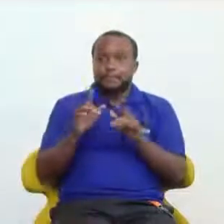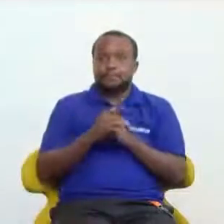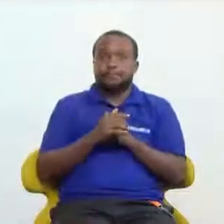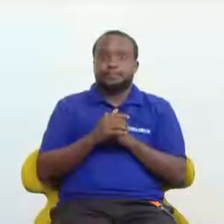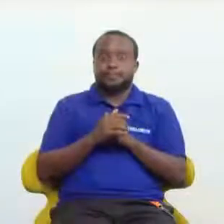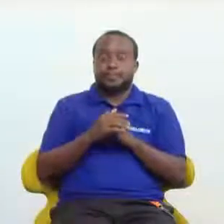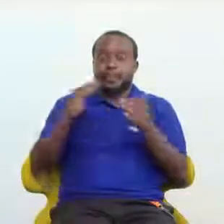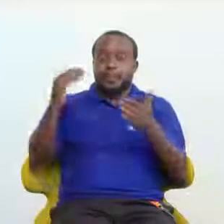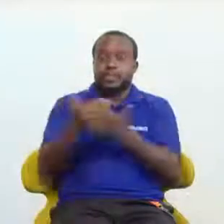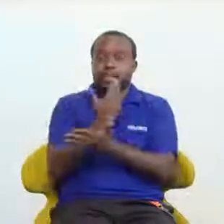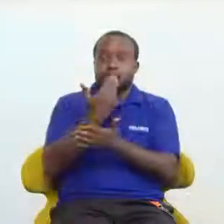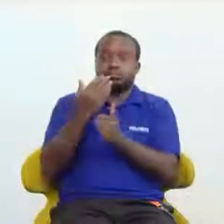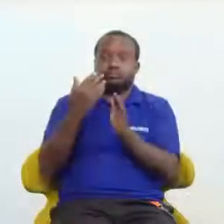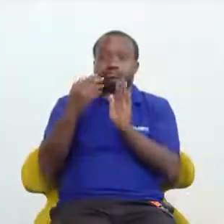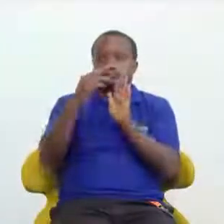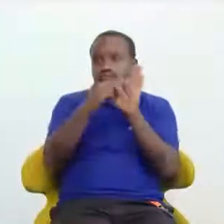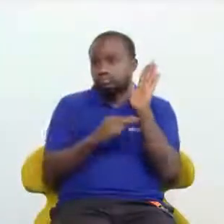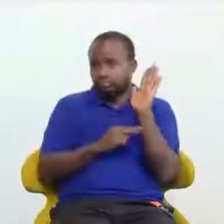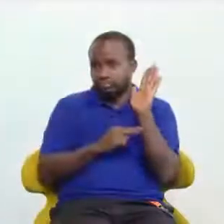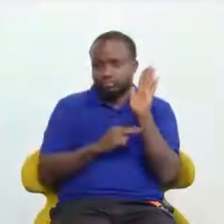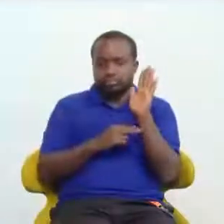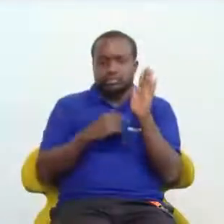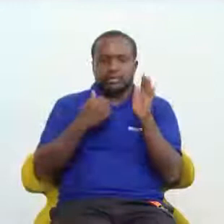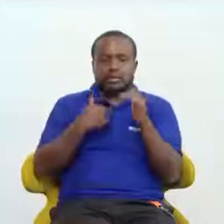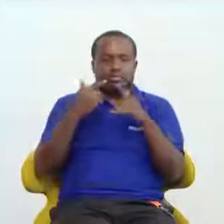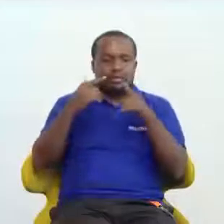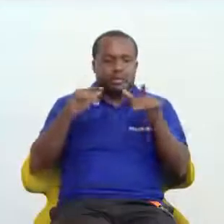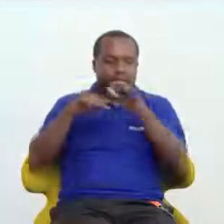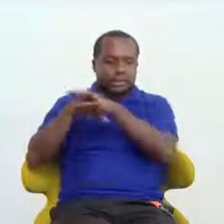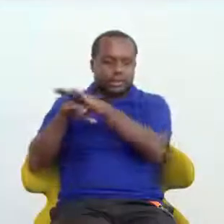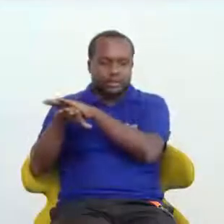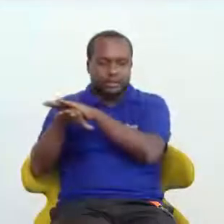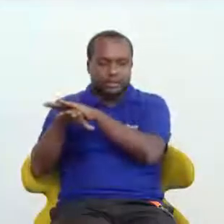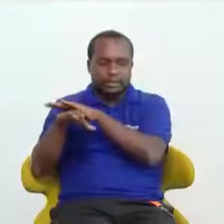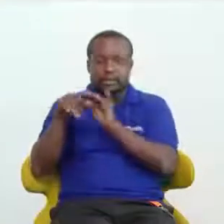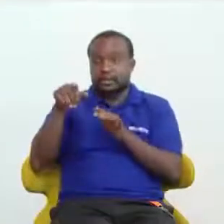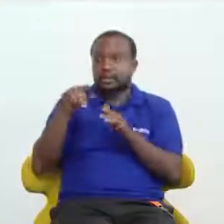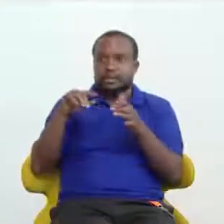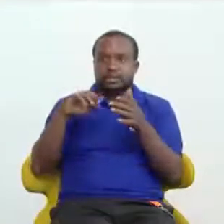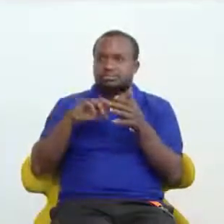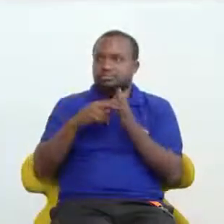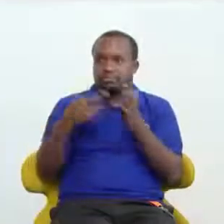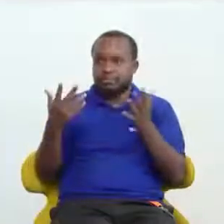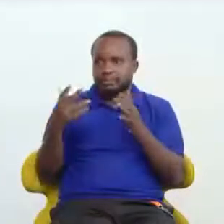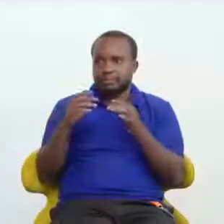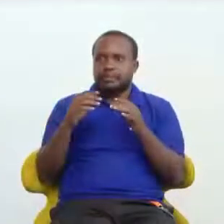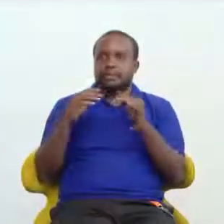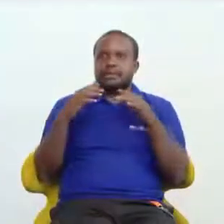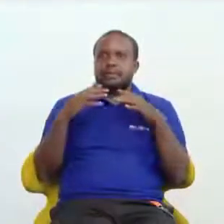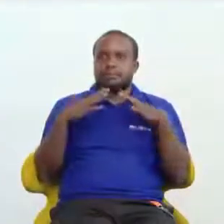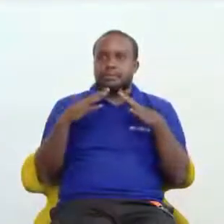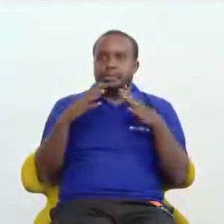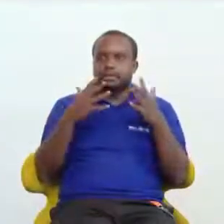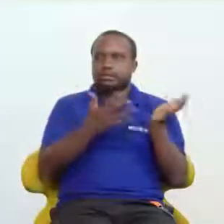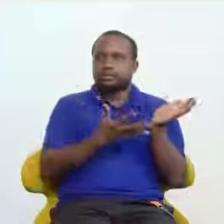the new regulations, we now have a common language for accessibility, which what this means is it is easy for people to